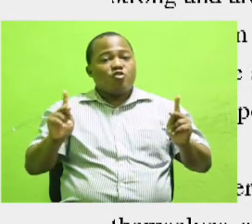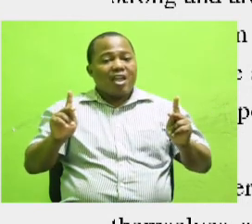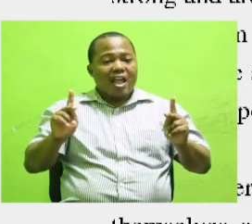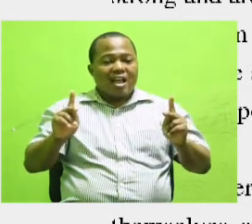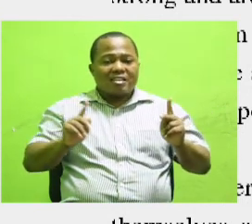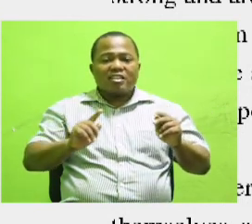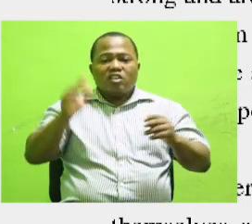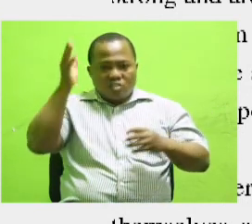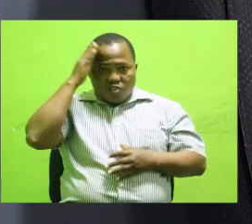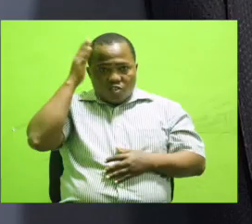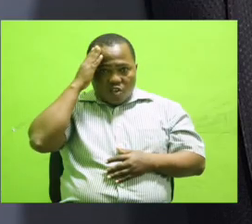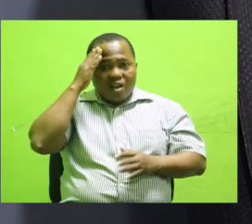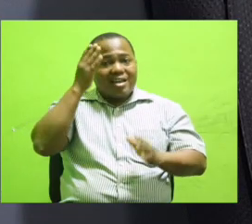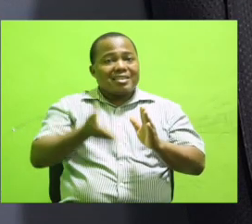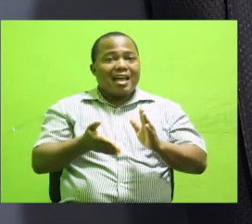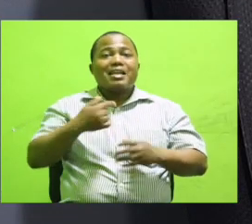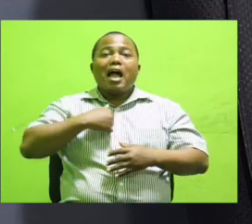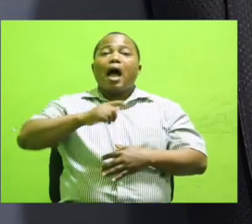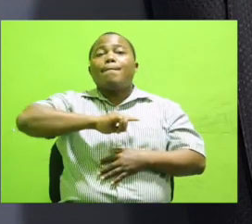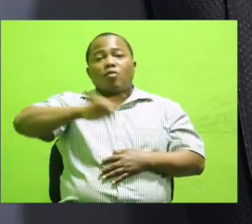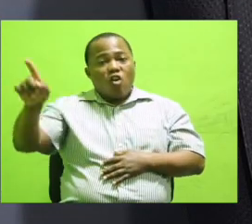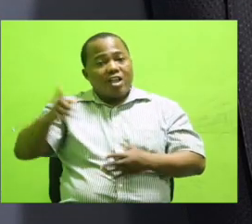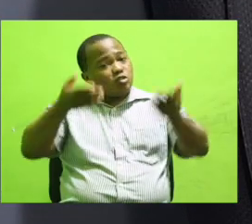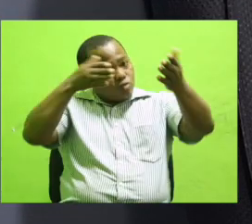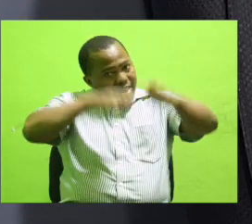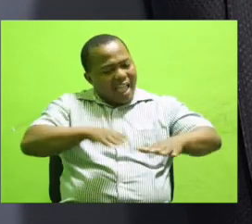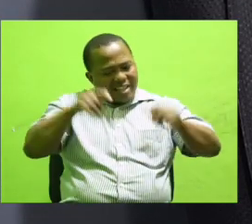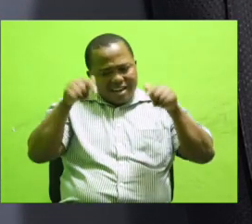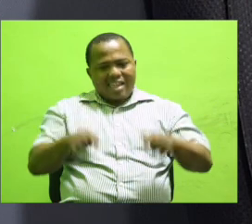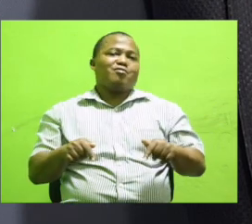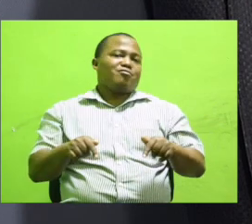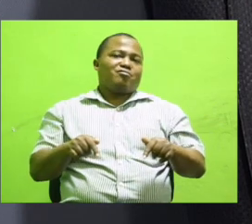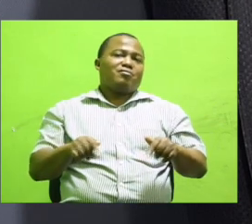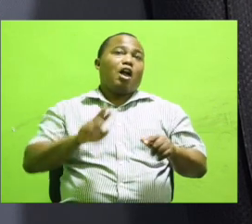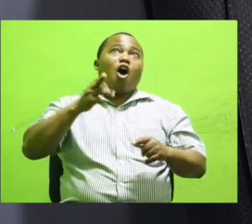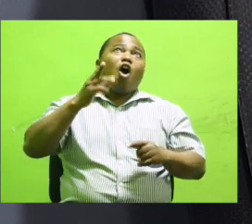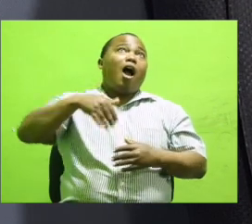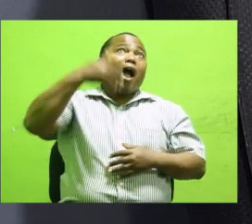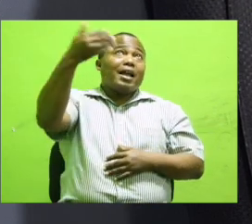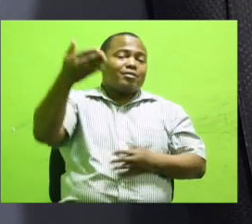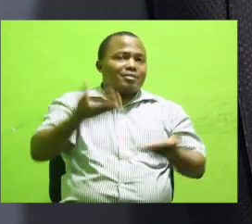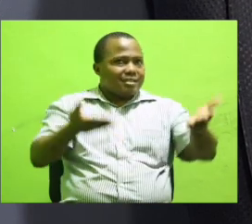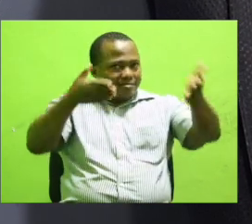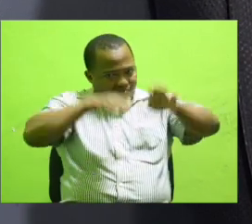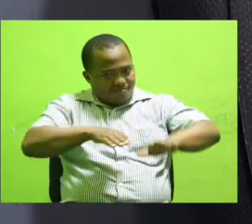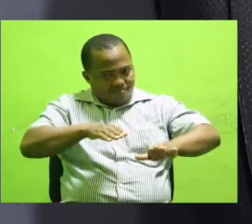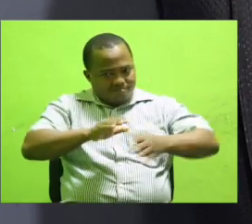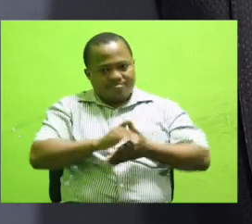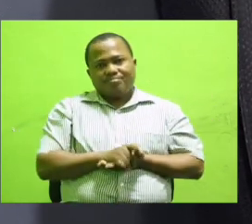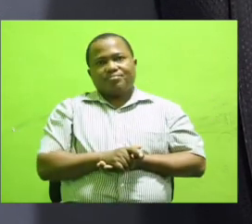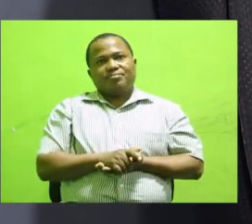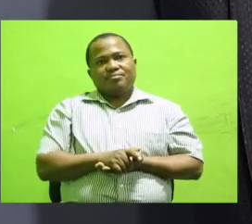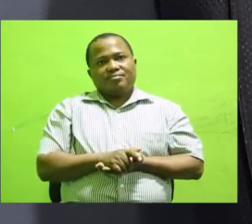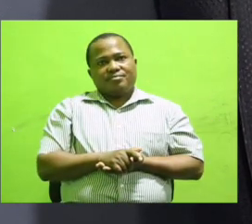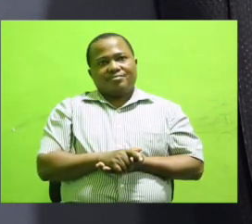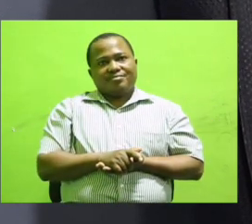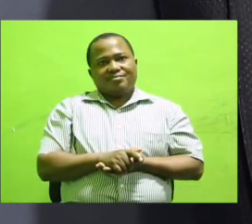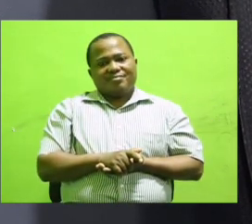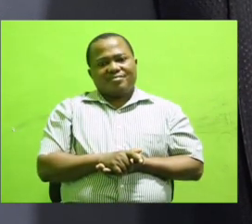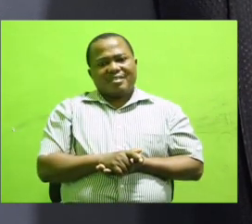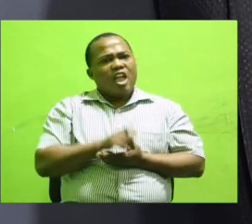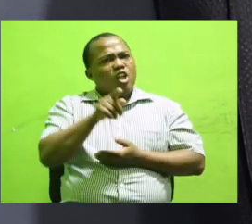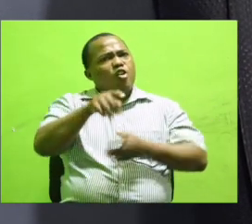with the notion that I'm going to die today, or I'm going to die tomorrow, I have nothing left to live for.